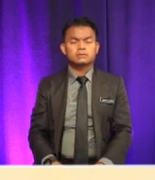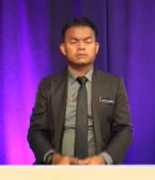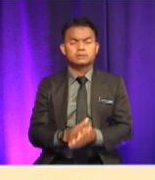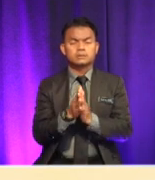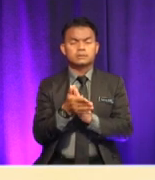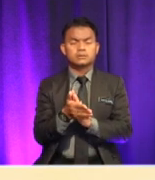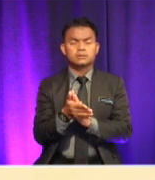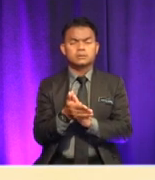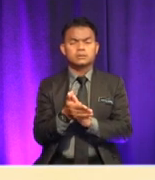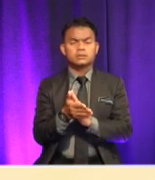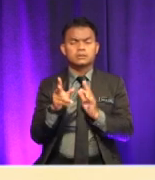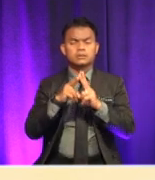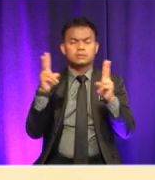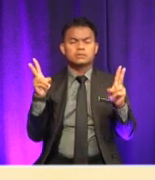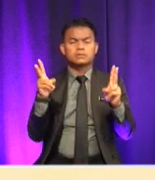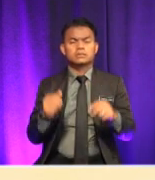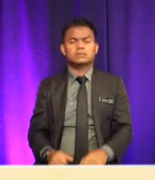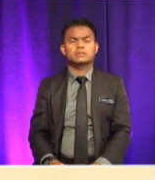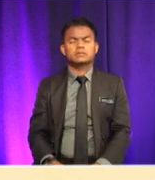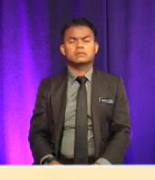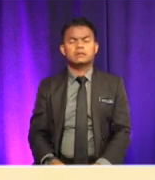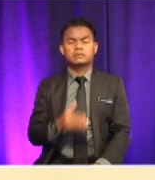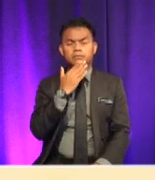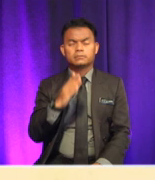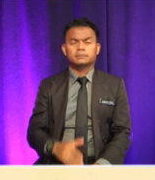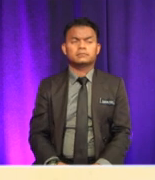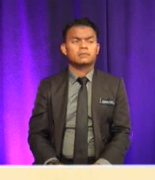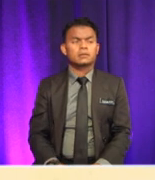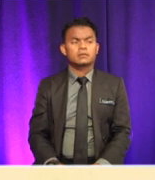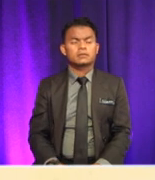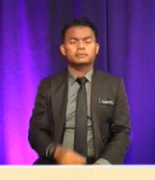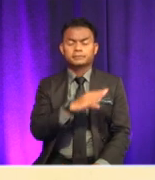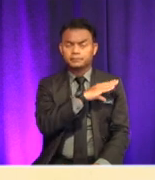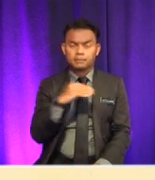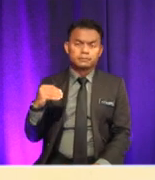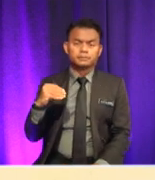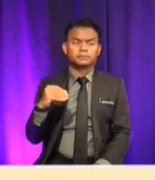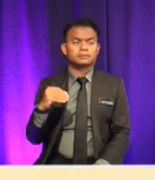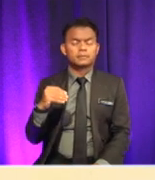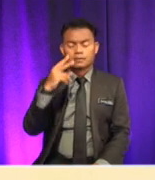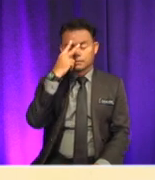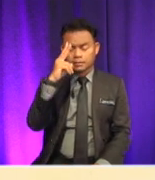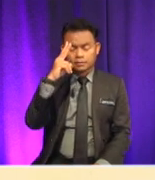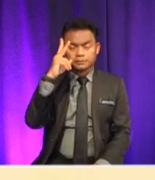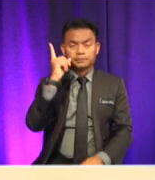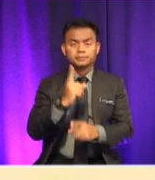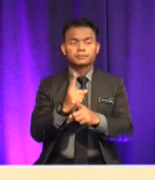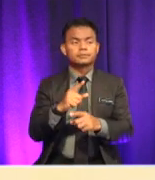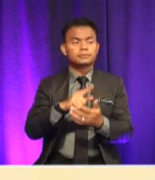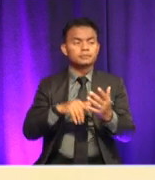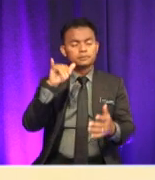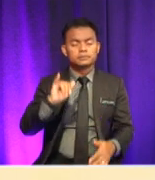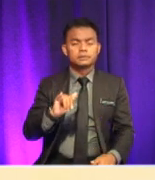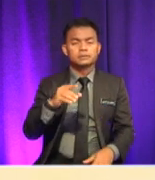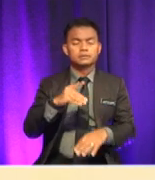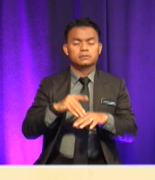out the familiar face of the chief rooster staring at her behind the glare. She was rather cold and tired.